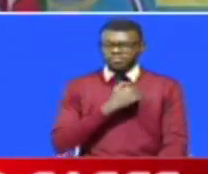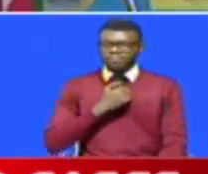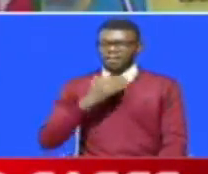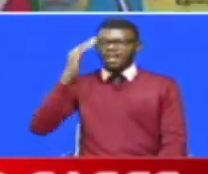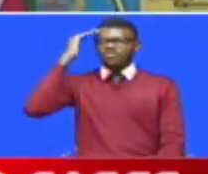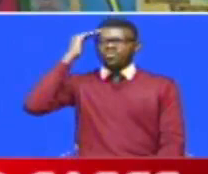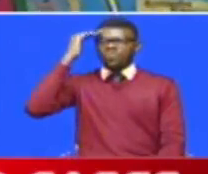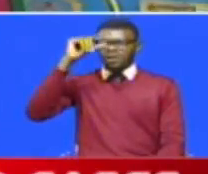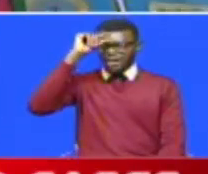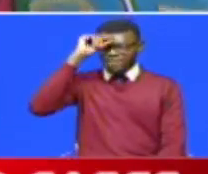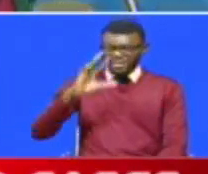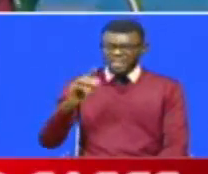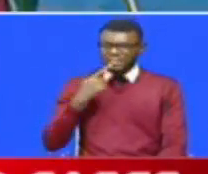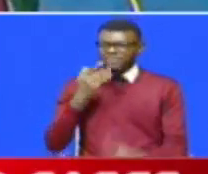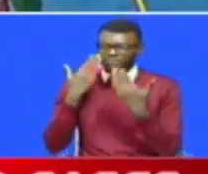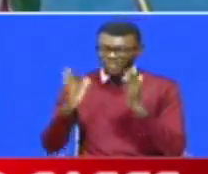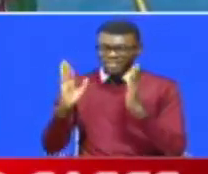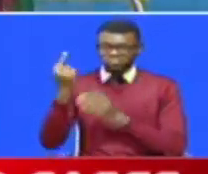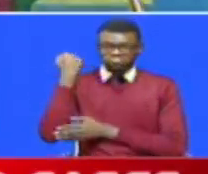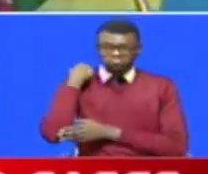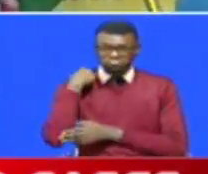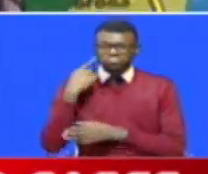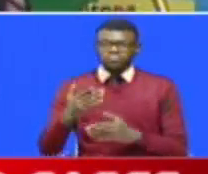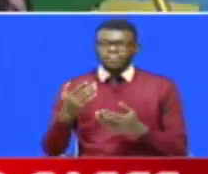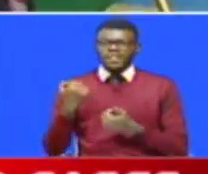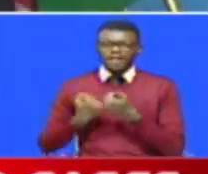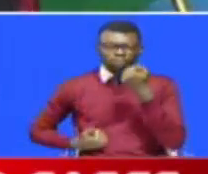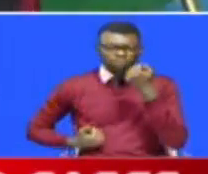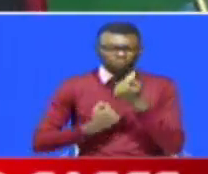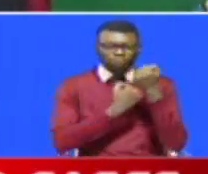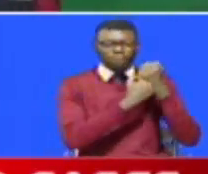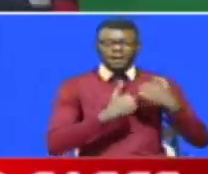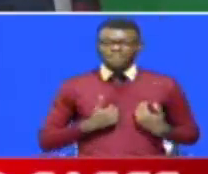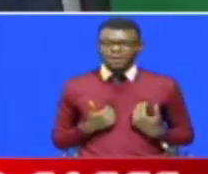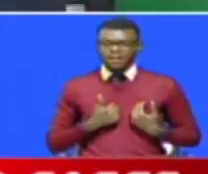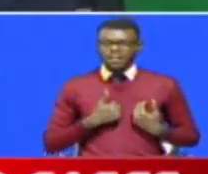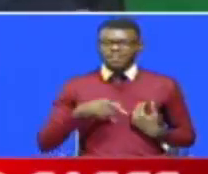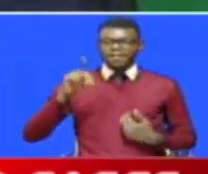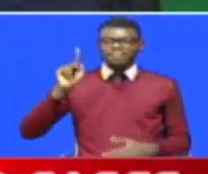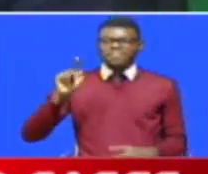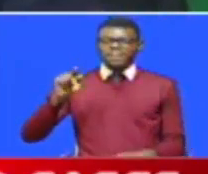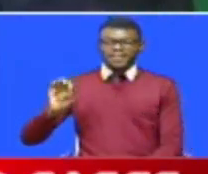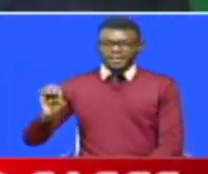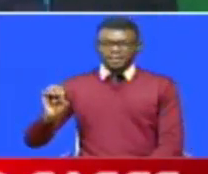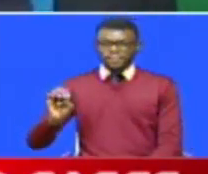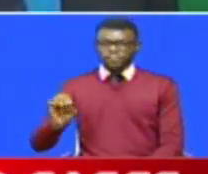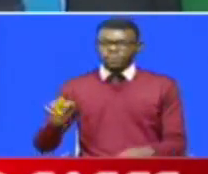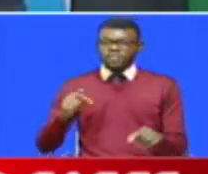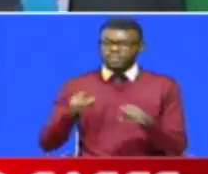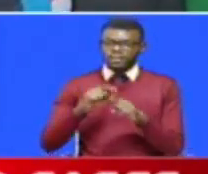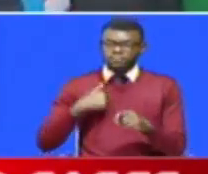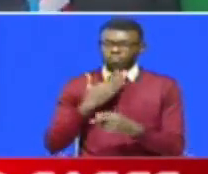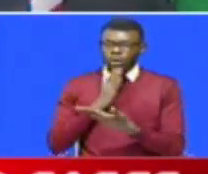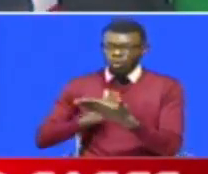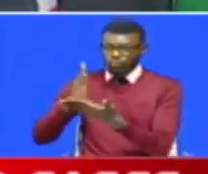the governor said that yesterday you got a donation of PPEs, and I would like to